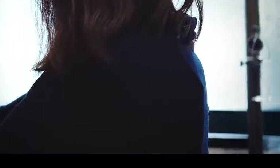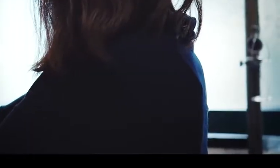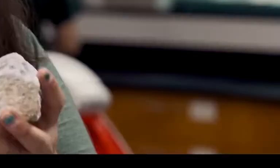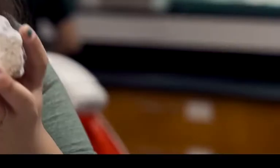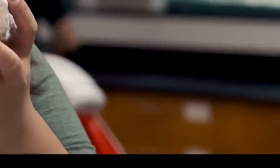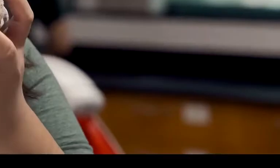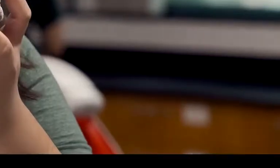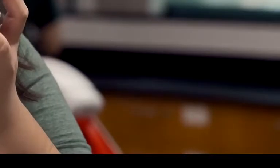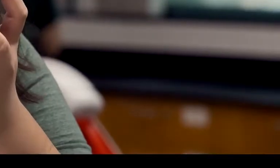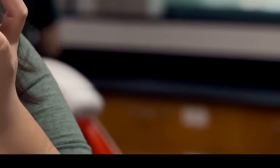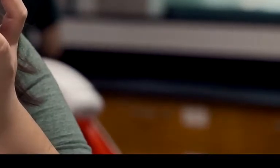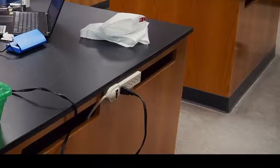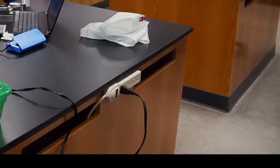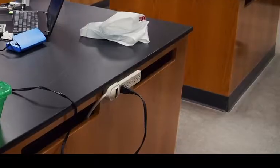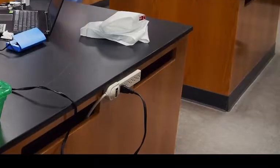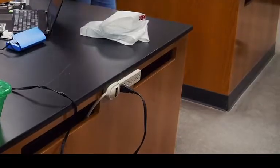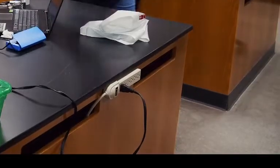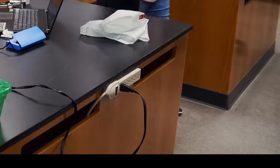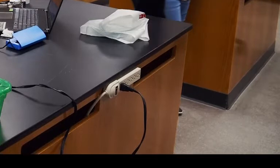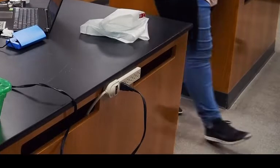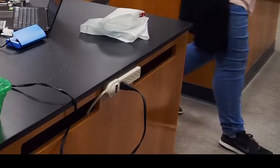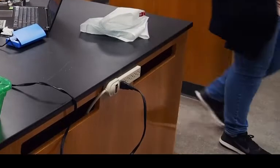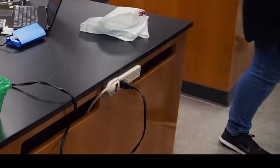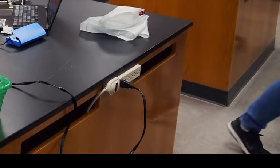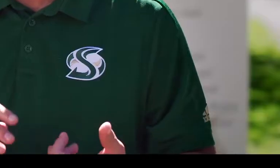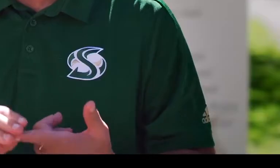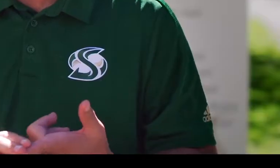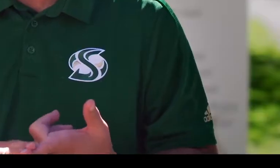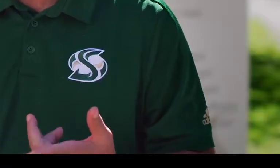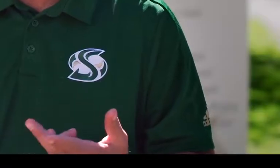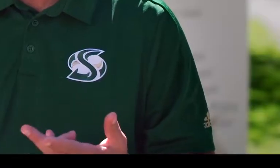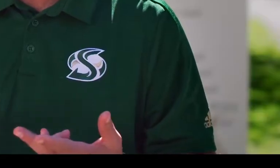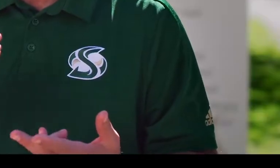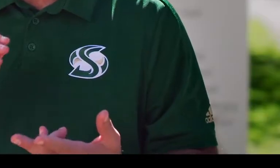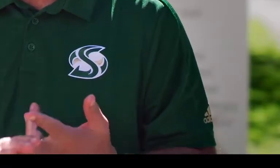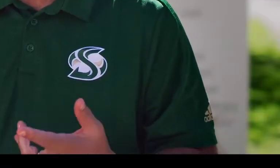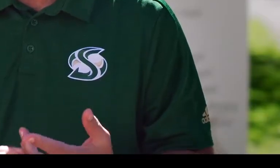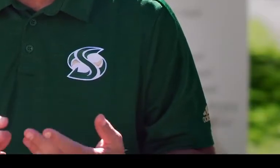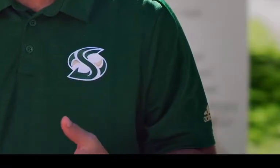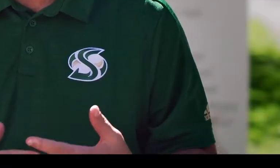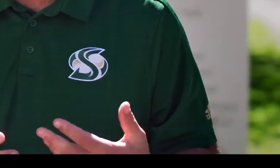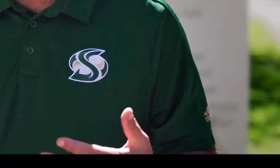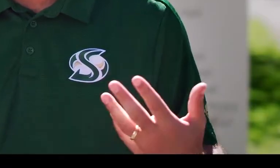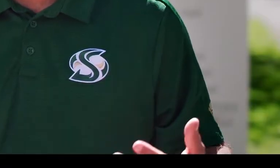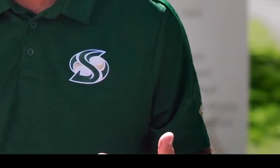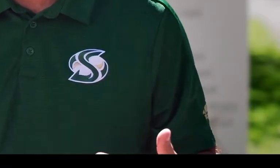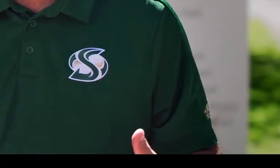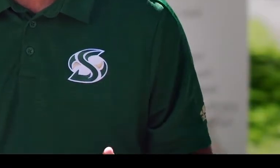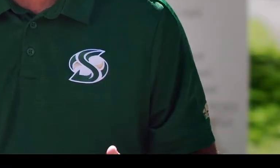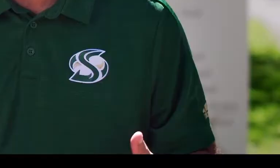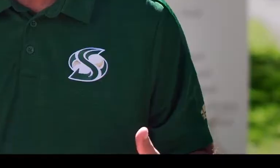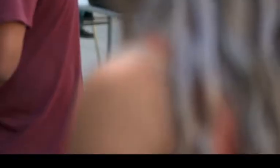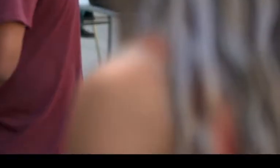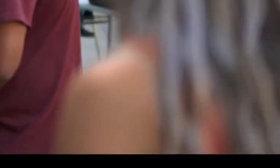jump back and forth between the 2 separate lab classes. We want our students to be successful. We want our students and faculty and staff and community